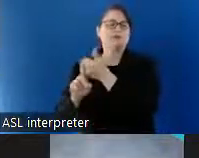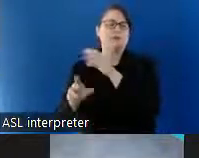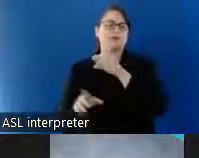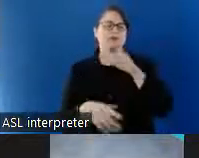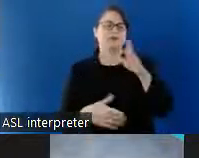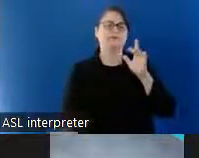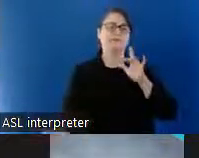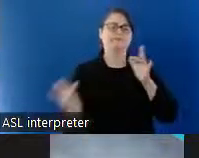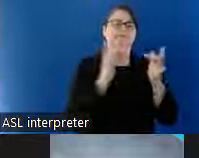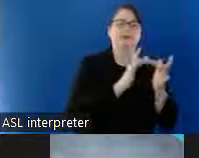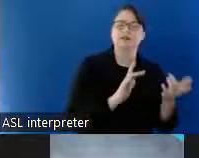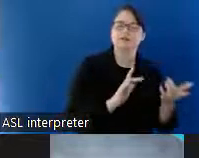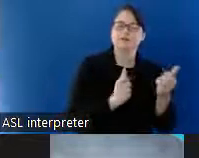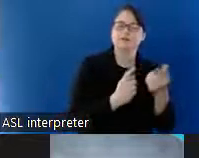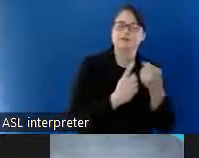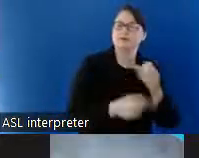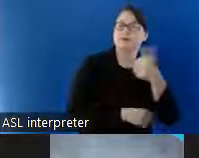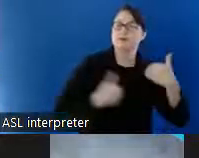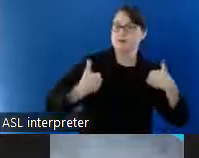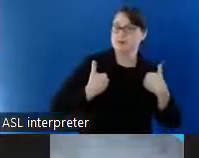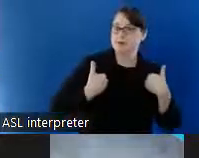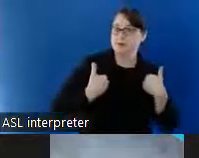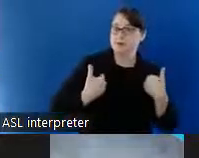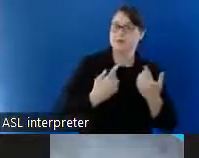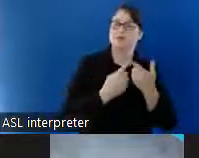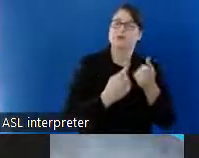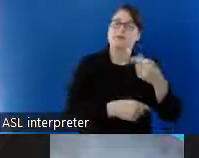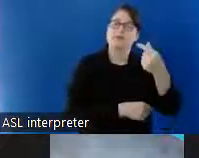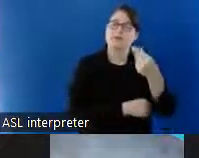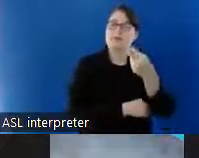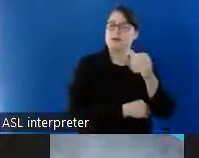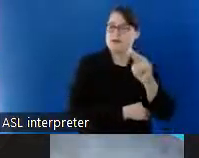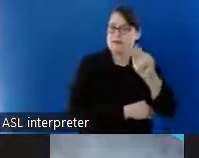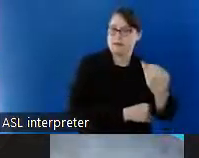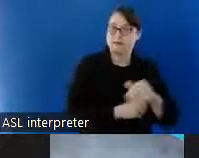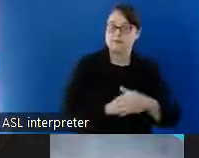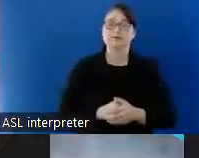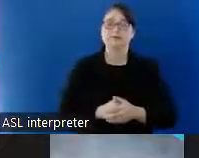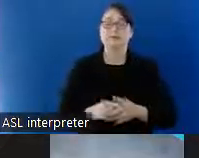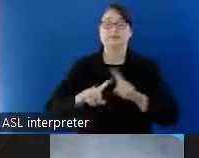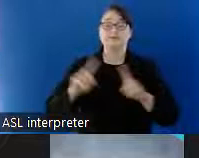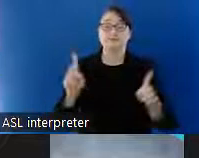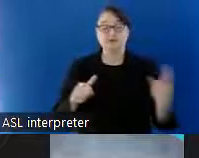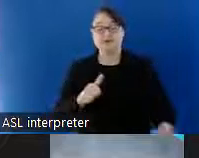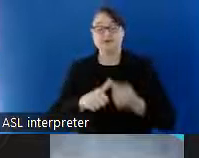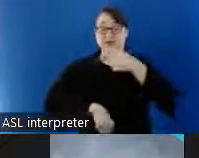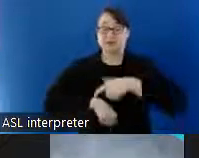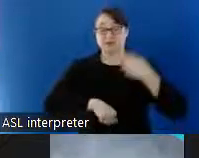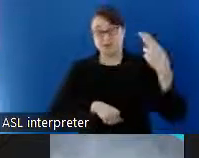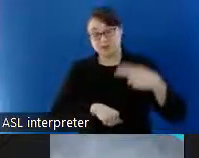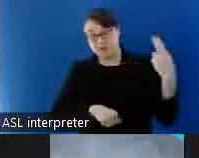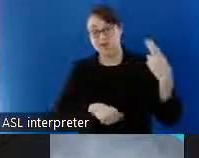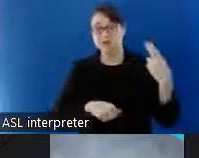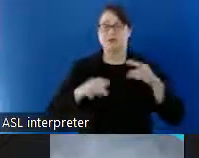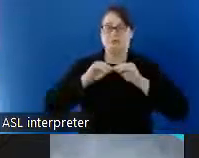that were being imported from Ghana. However, for the first time in history, in the current global outbreak, monkeypox virus has spread